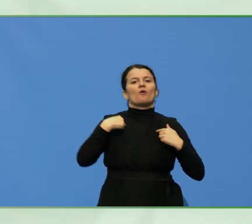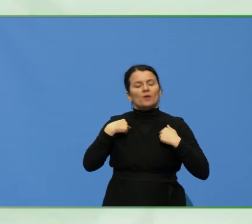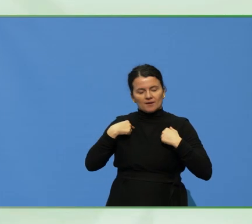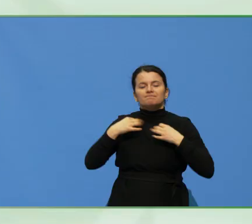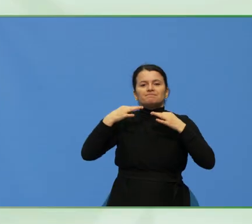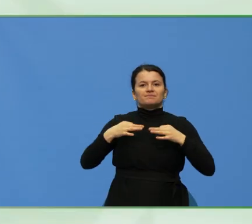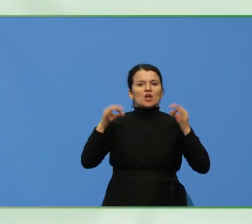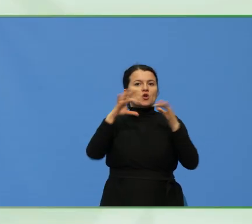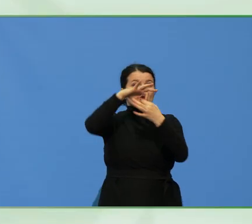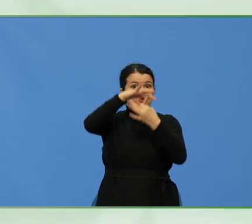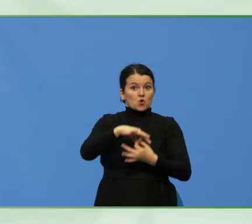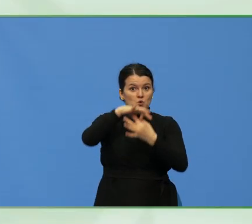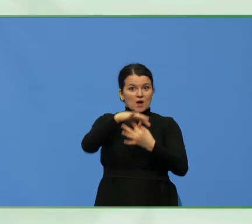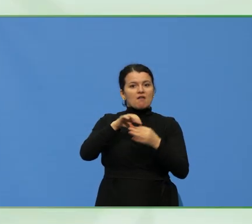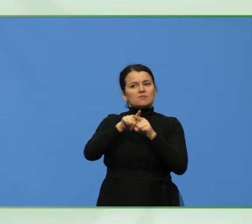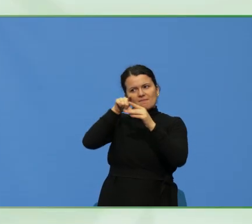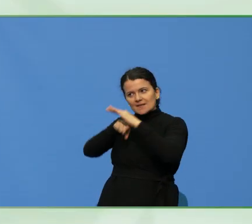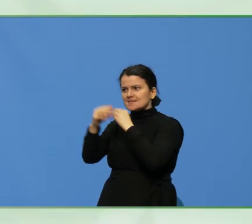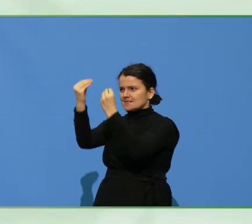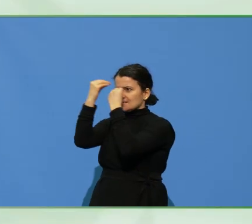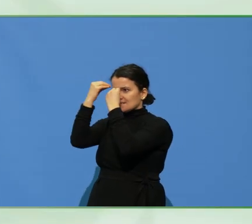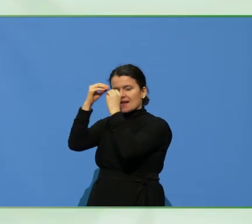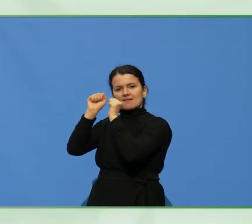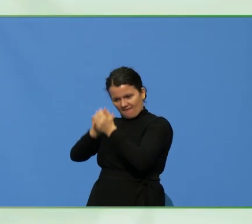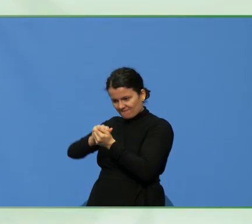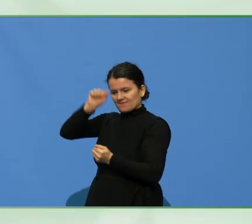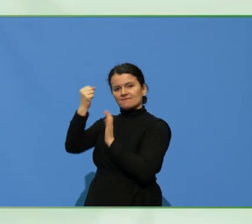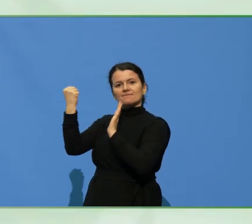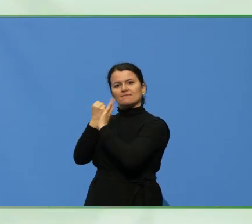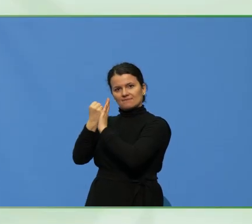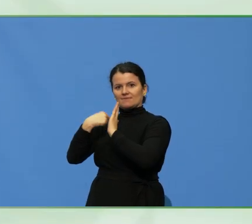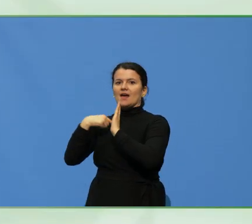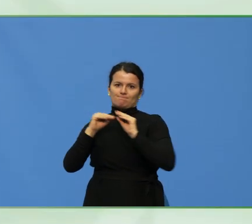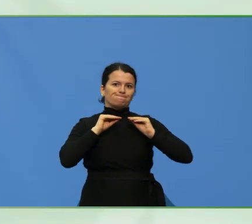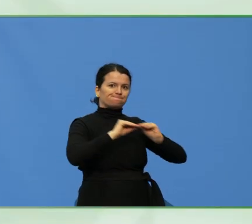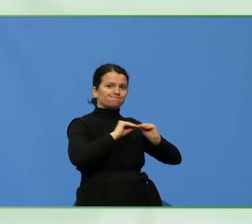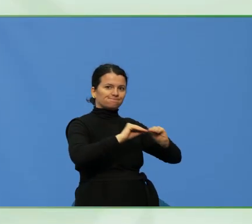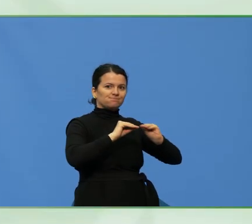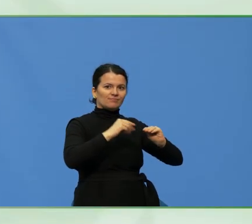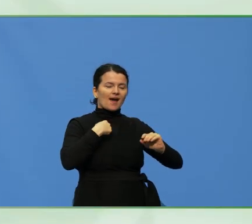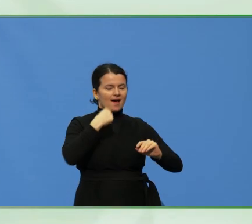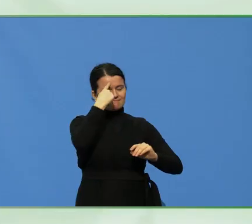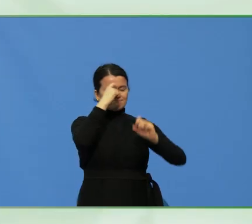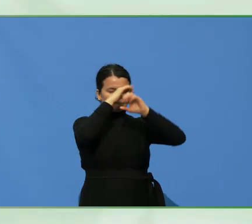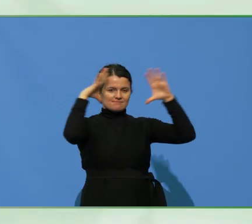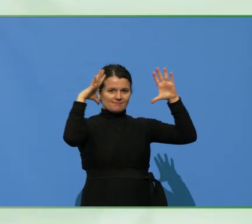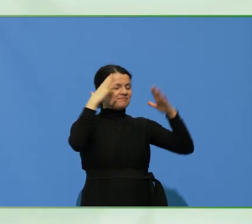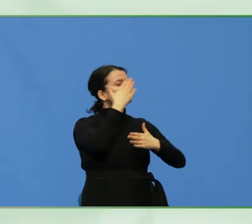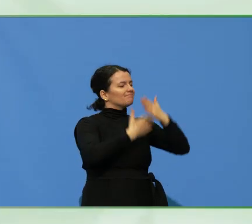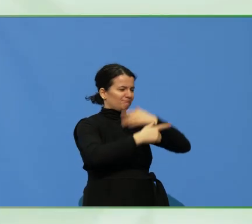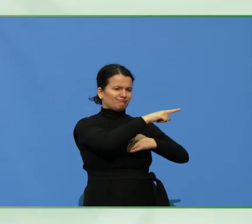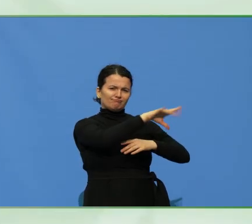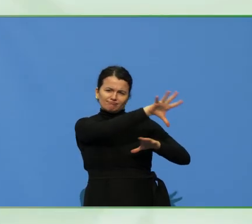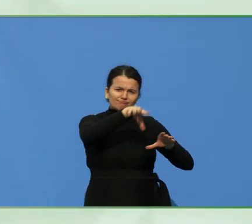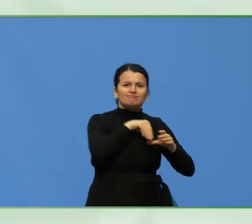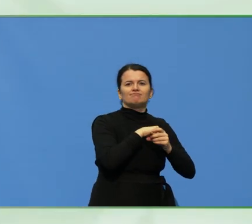so more people with disabilities can lead. We want to perpetuate that sense of belonging. We want to create way better access by